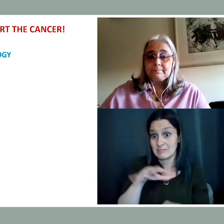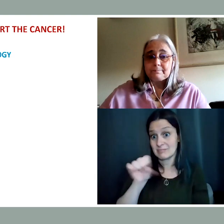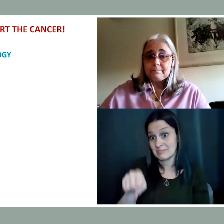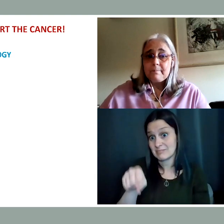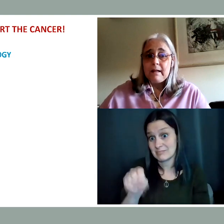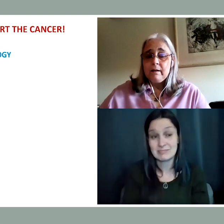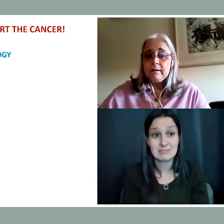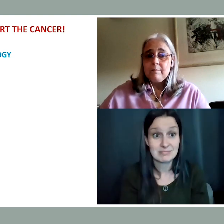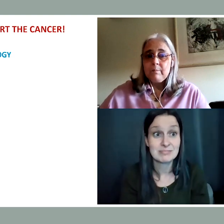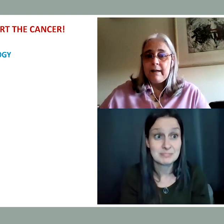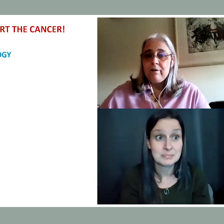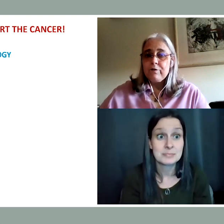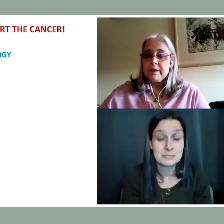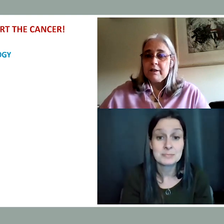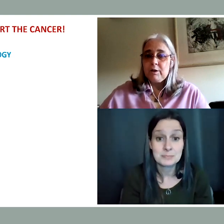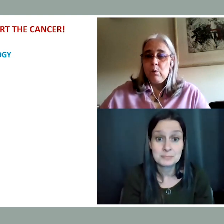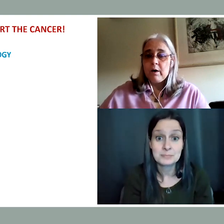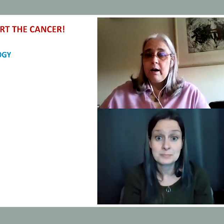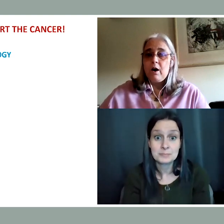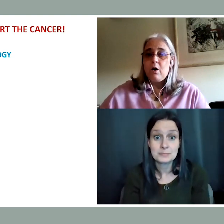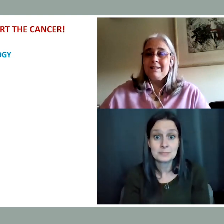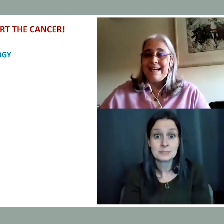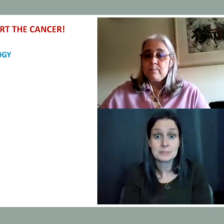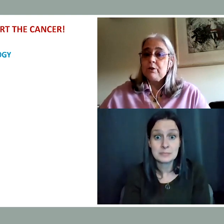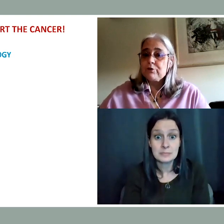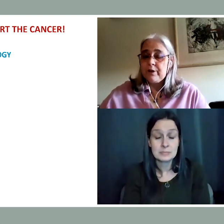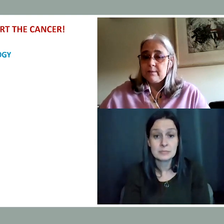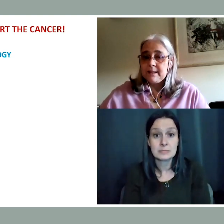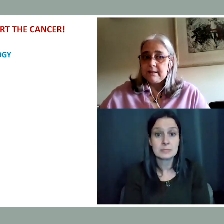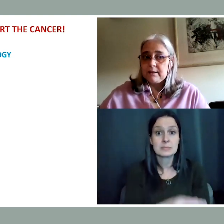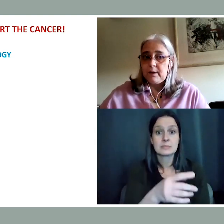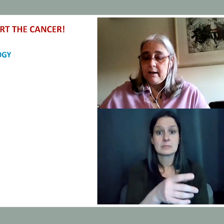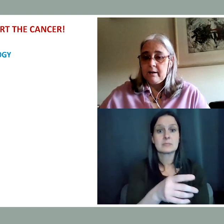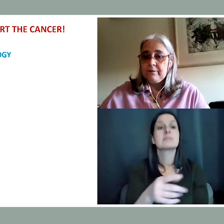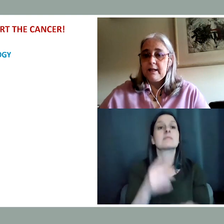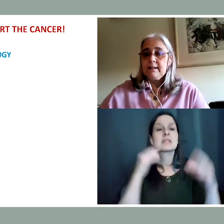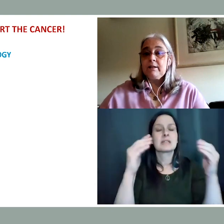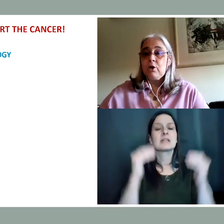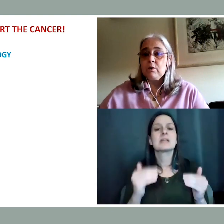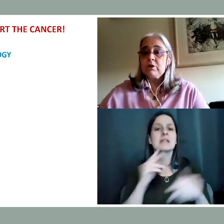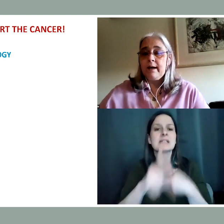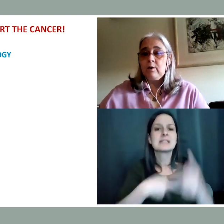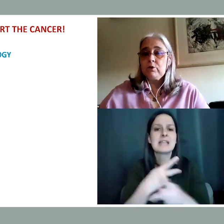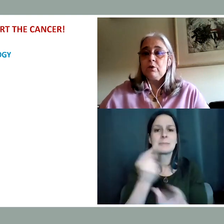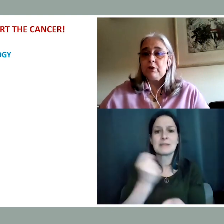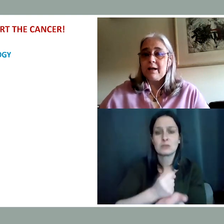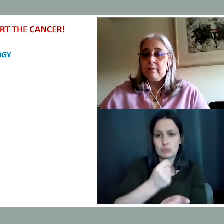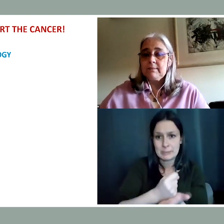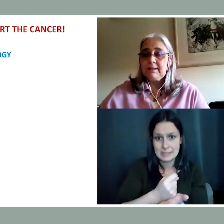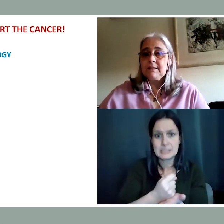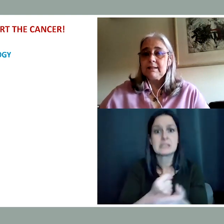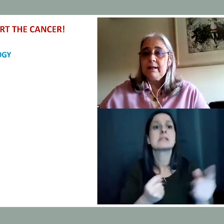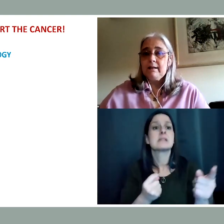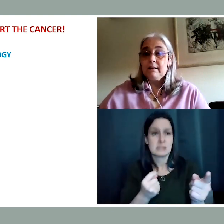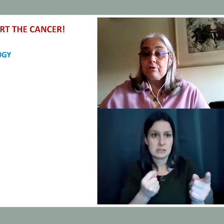So now focusing more on types of treatments that we have that also help to